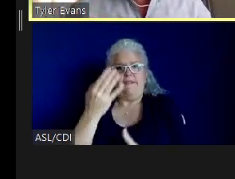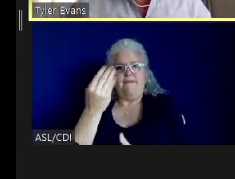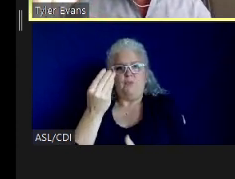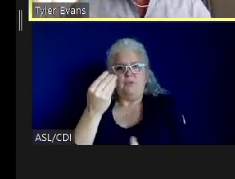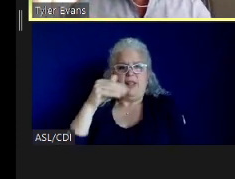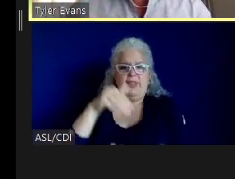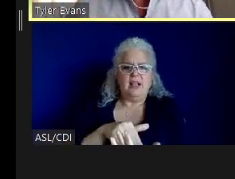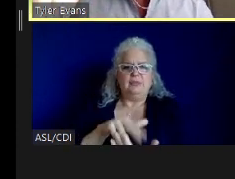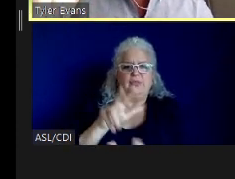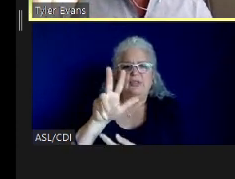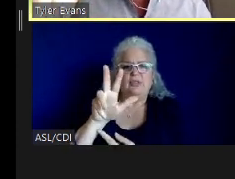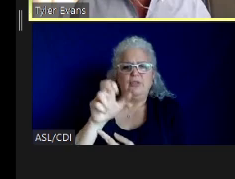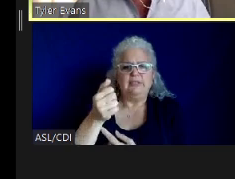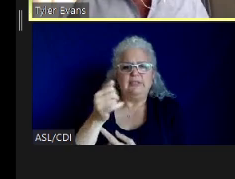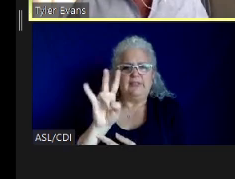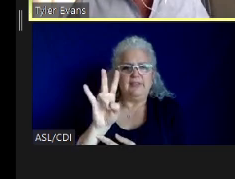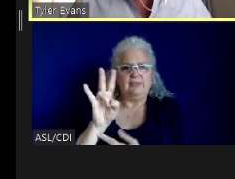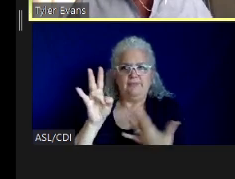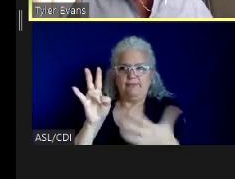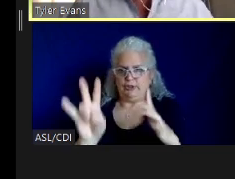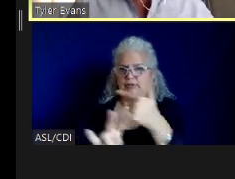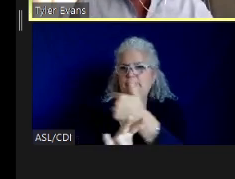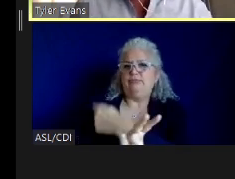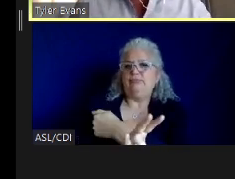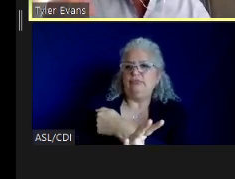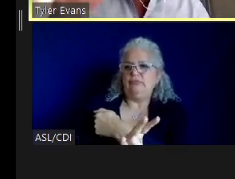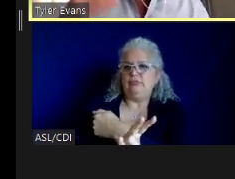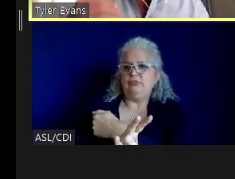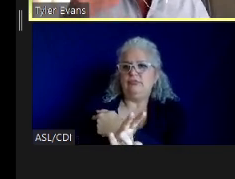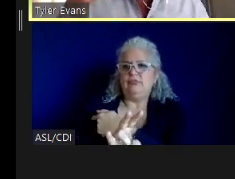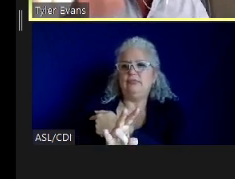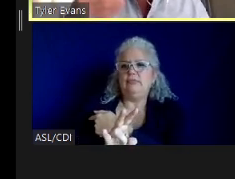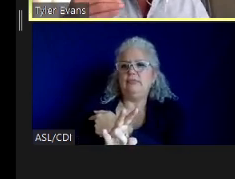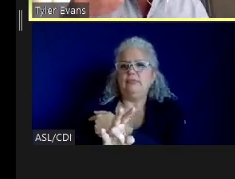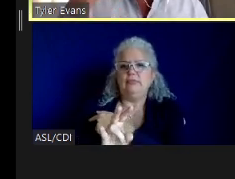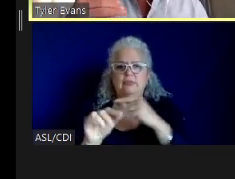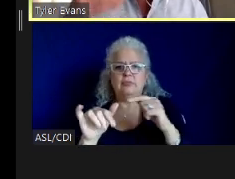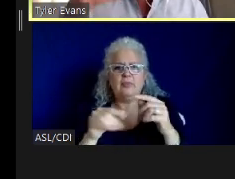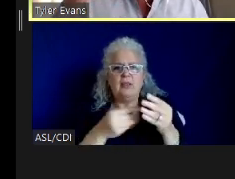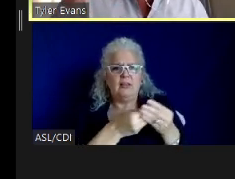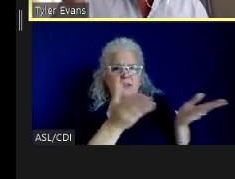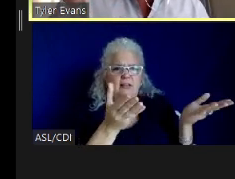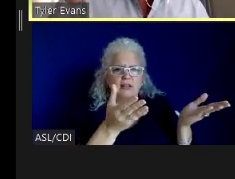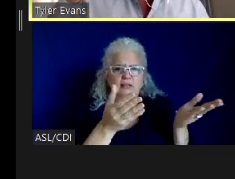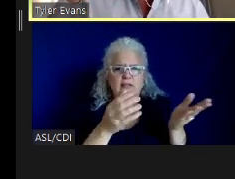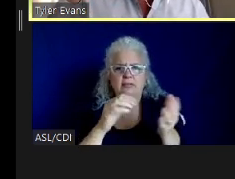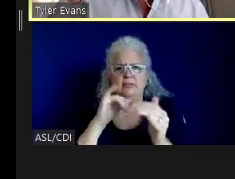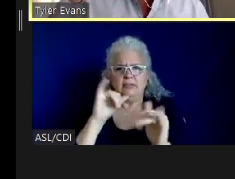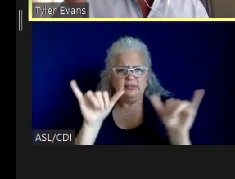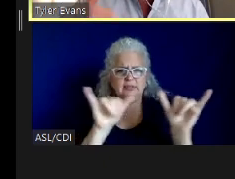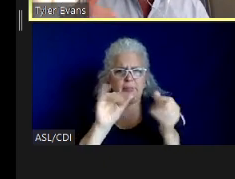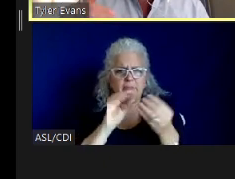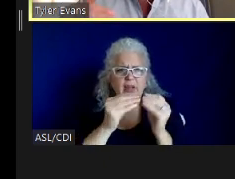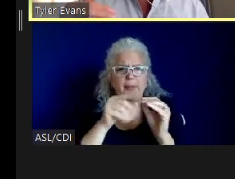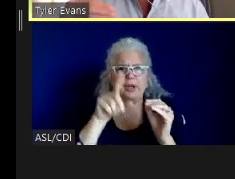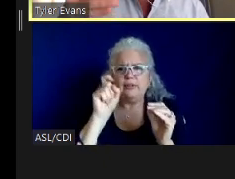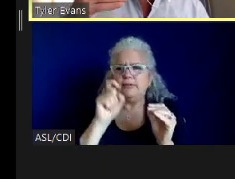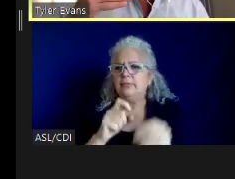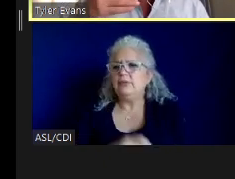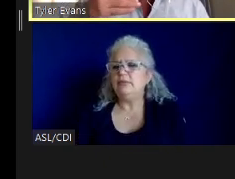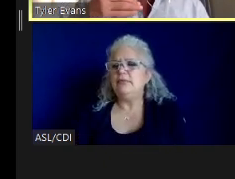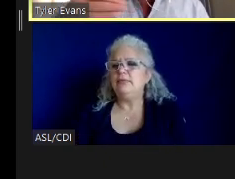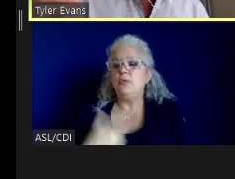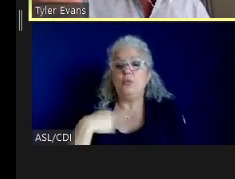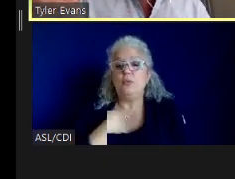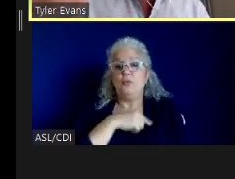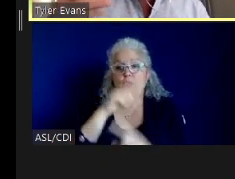you look at the difference there, it's less than 1,000. And ultimately, our deliverable, our objective, on a local health department is